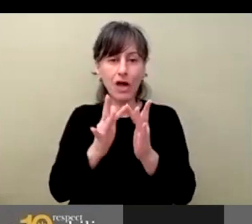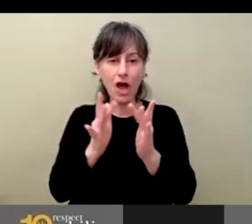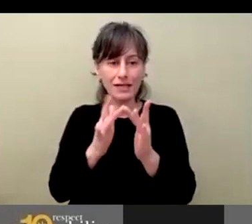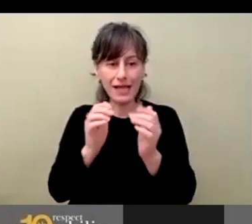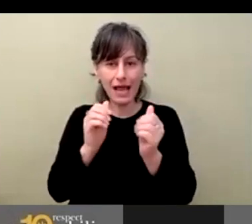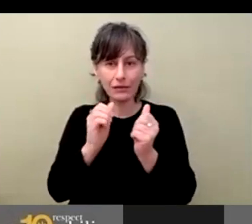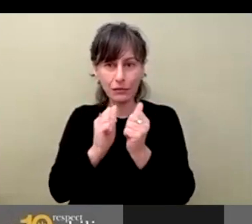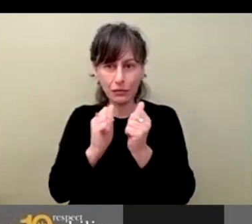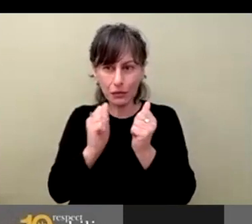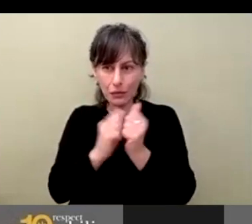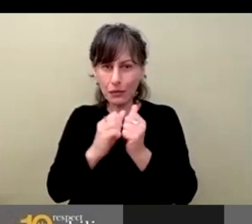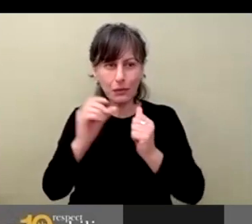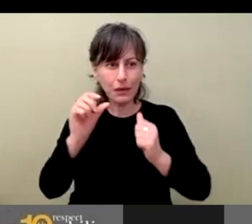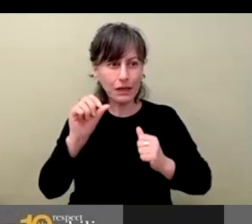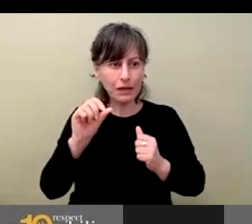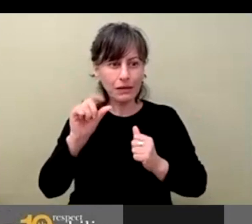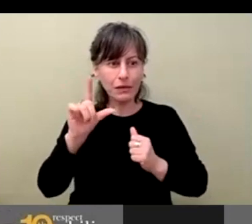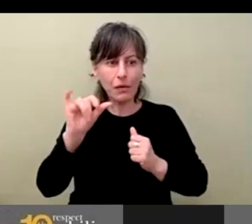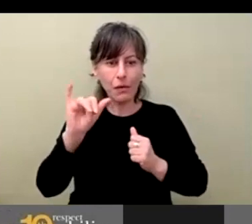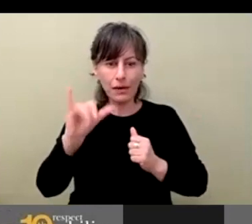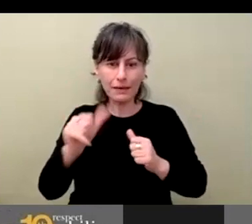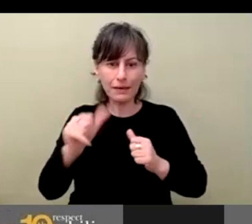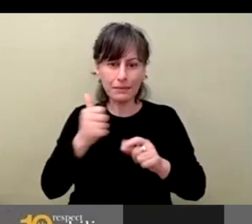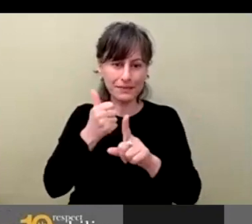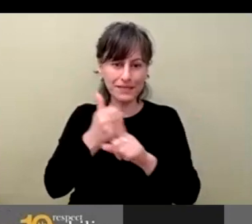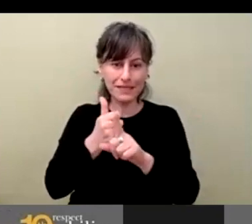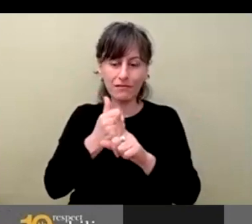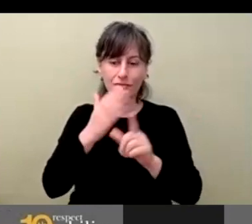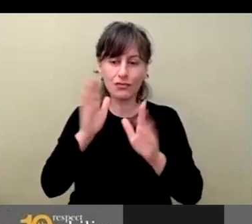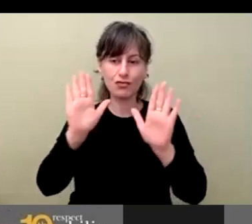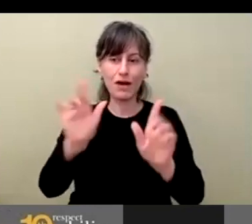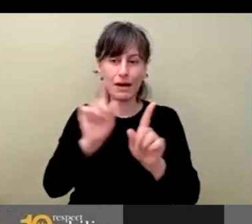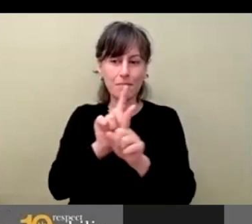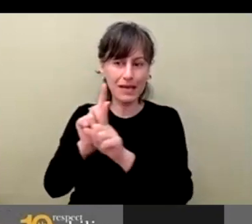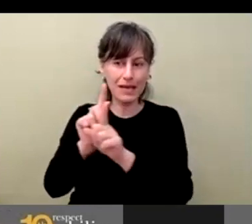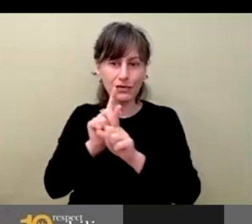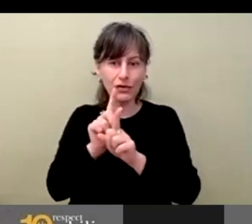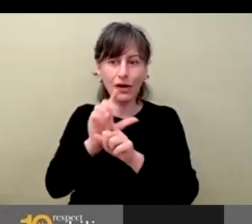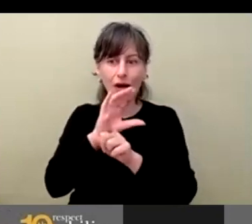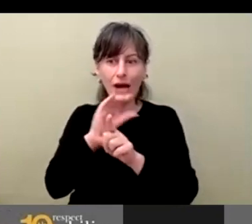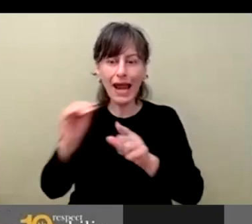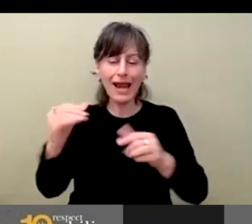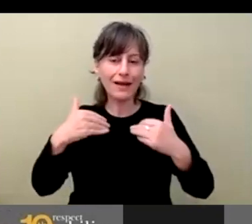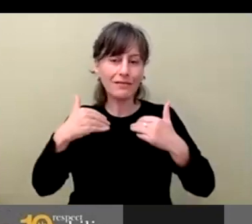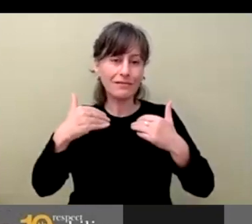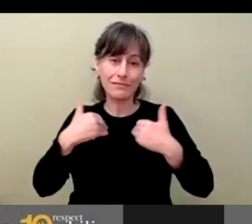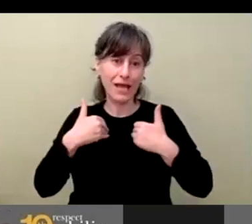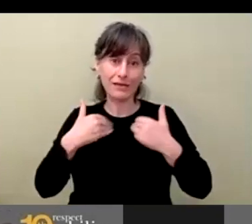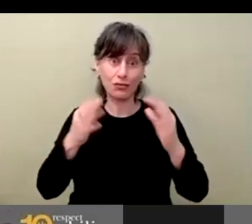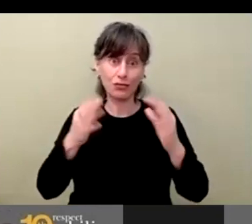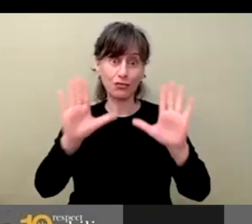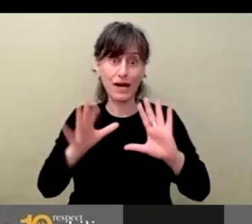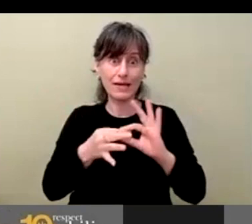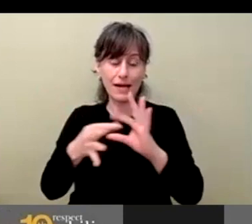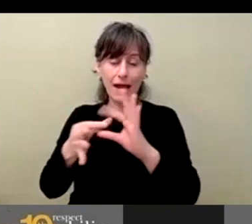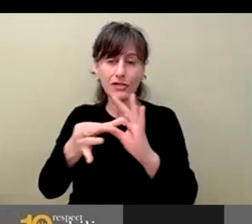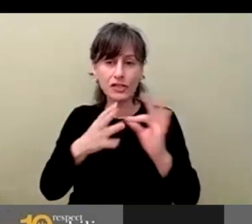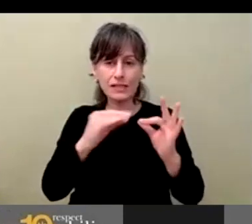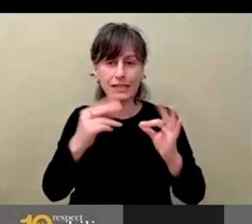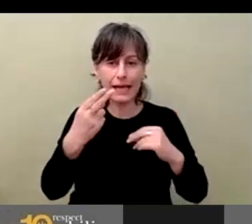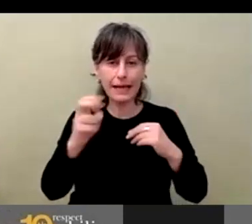is an amazing mentor as well, and also has a lot of connections, and he's just really,